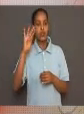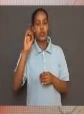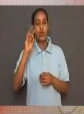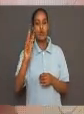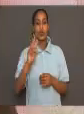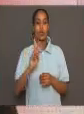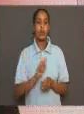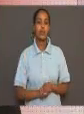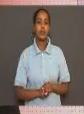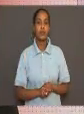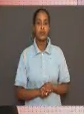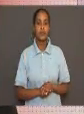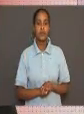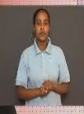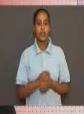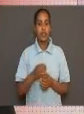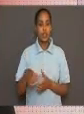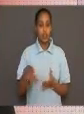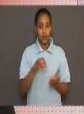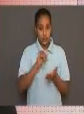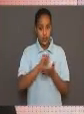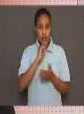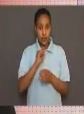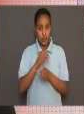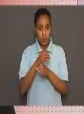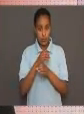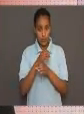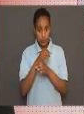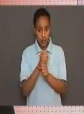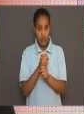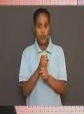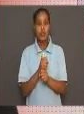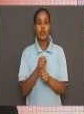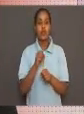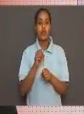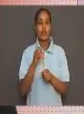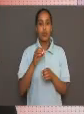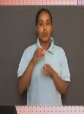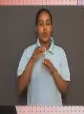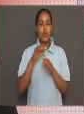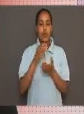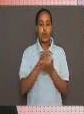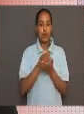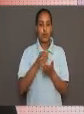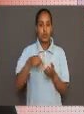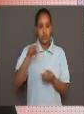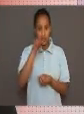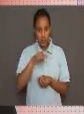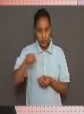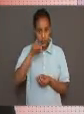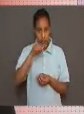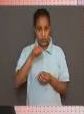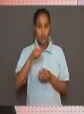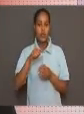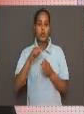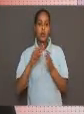acid. The liquor that is obtained at the bottom of the vat is circulated back up to